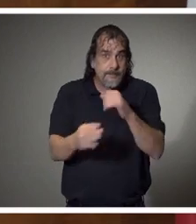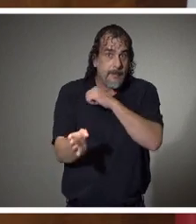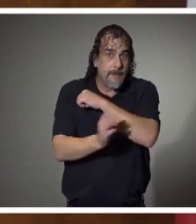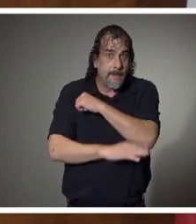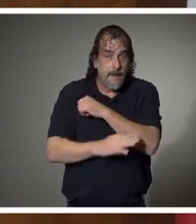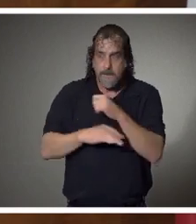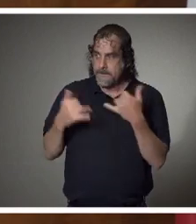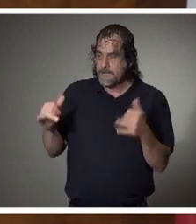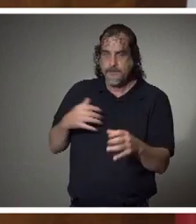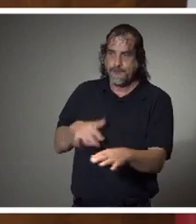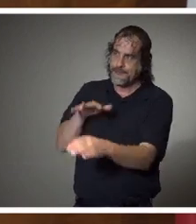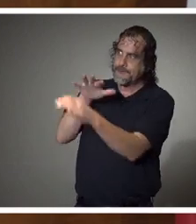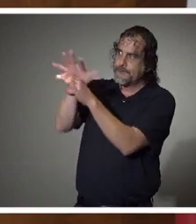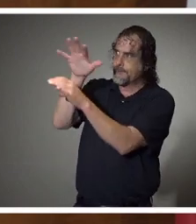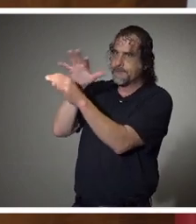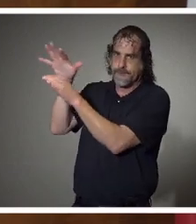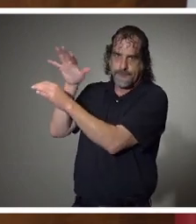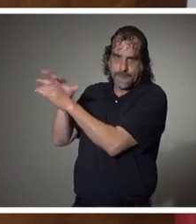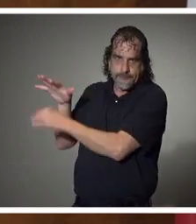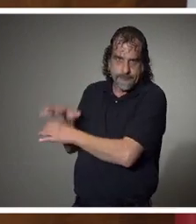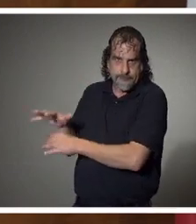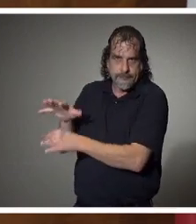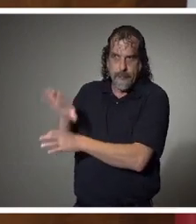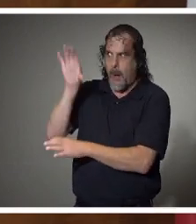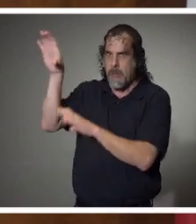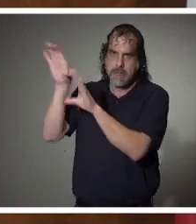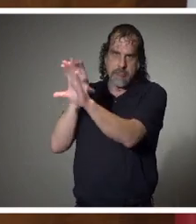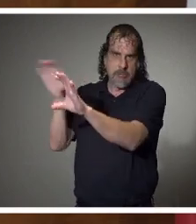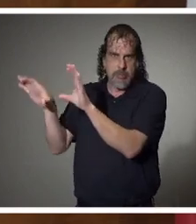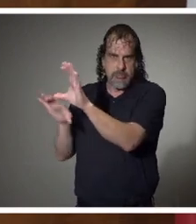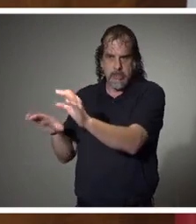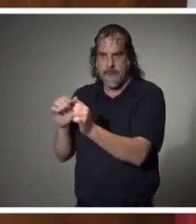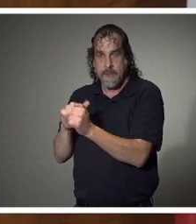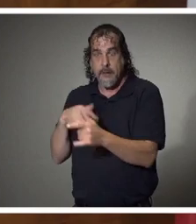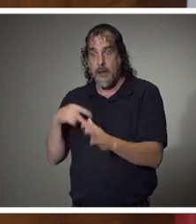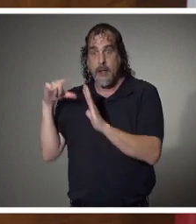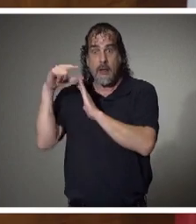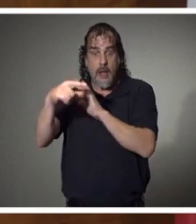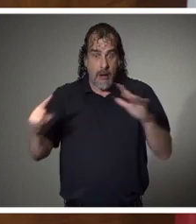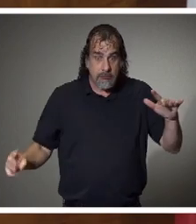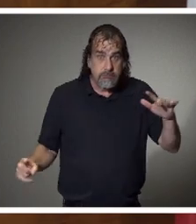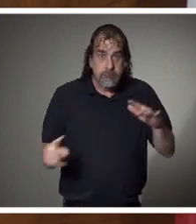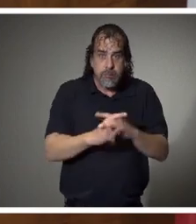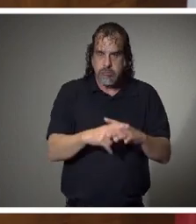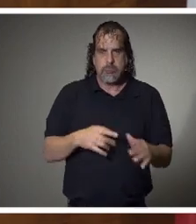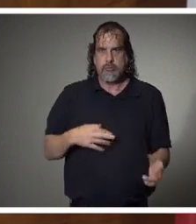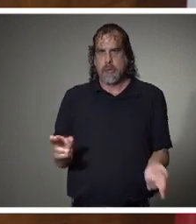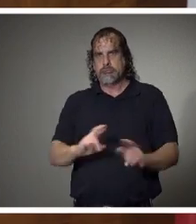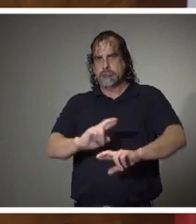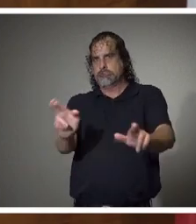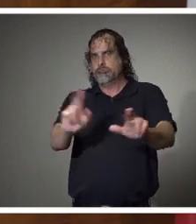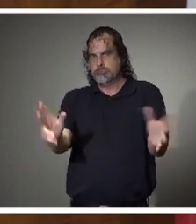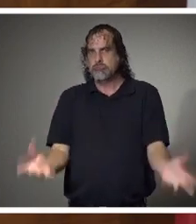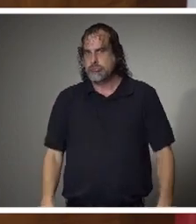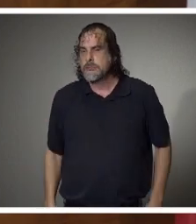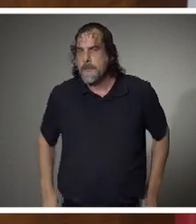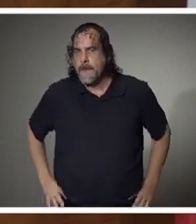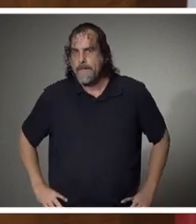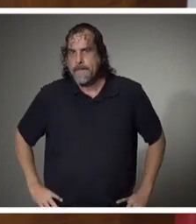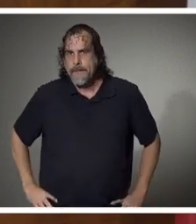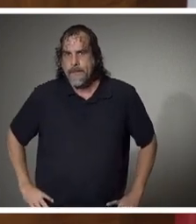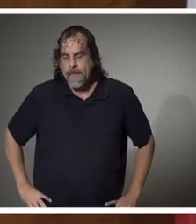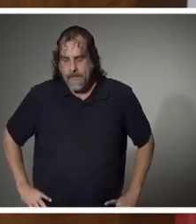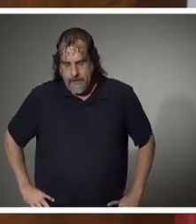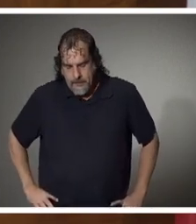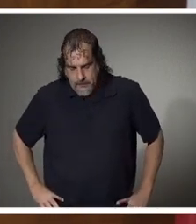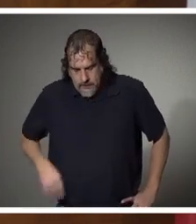we now have resources from the federal government that will help us ensure that we build our teams so that we can be ready if and when